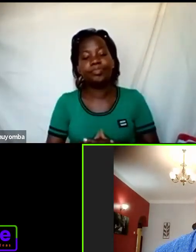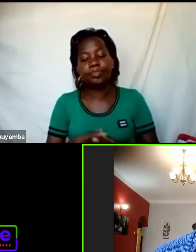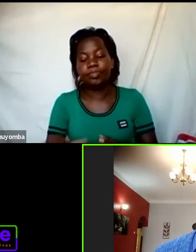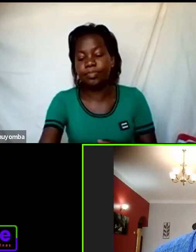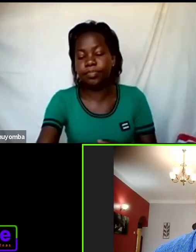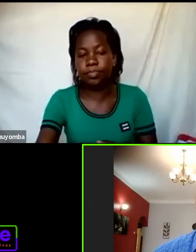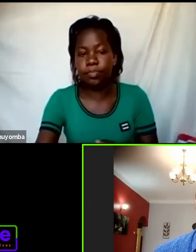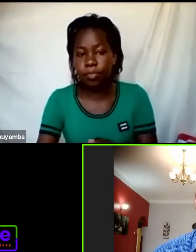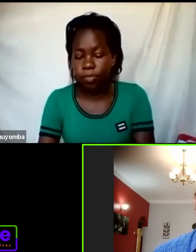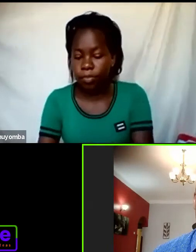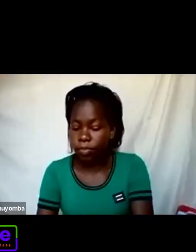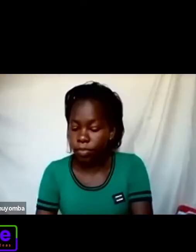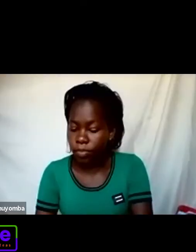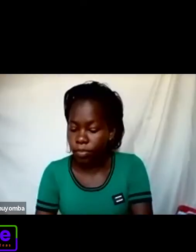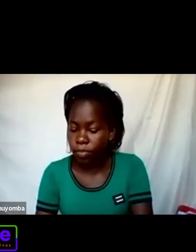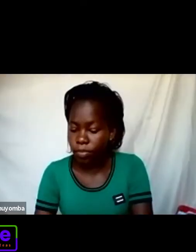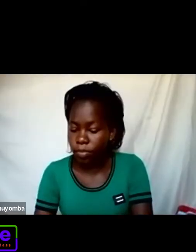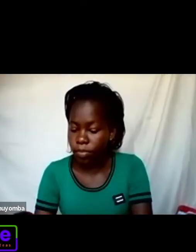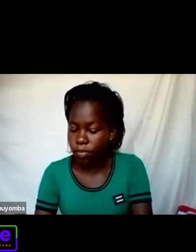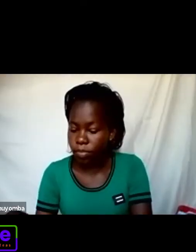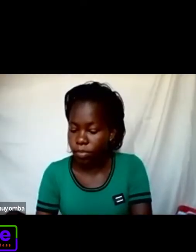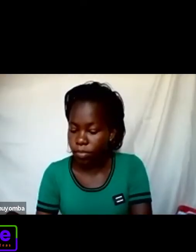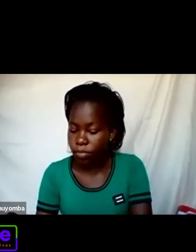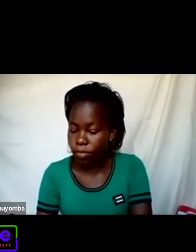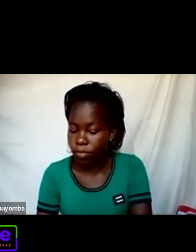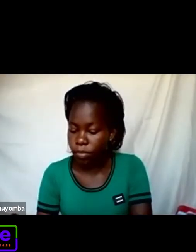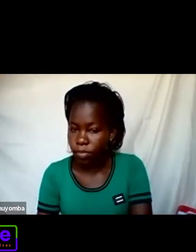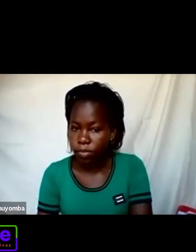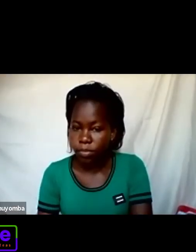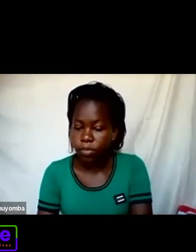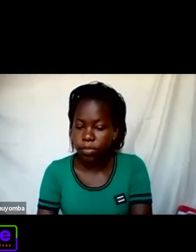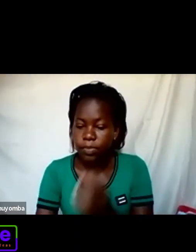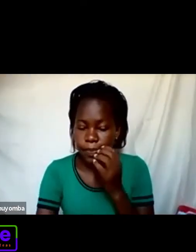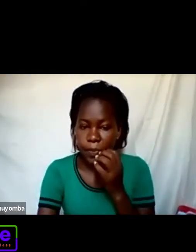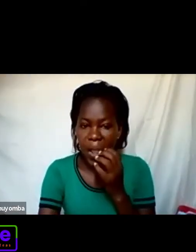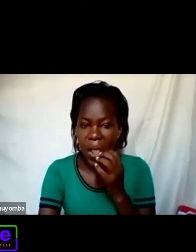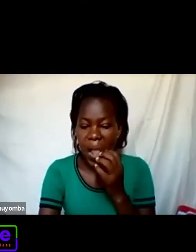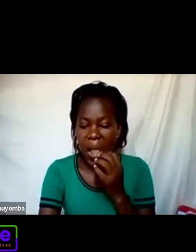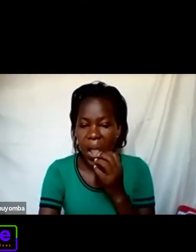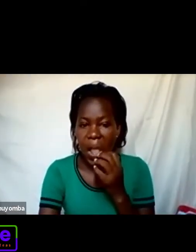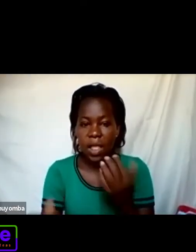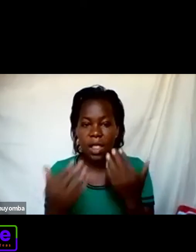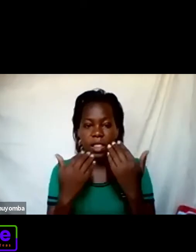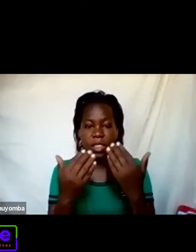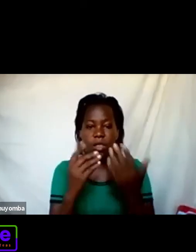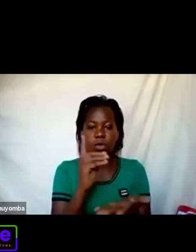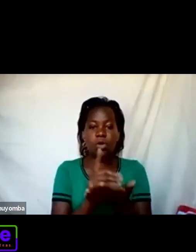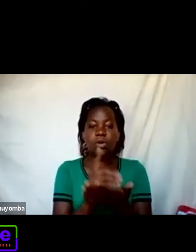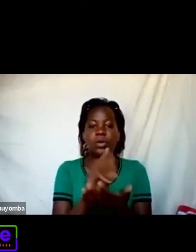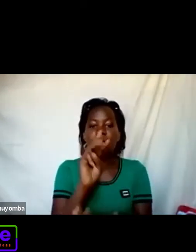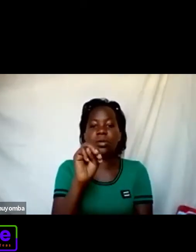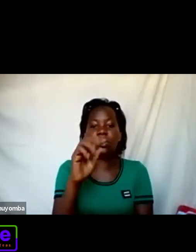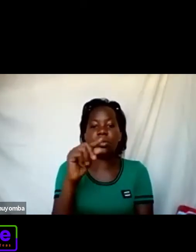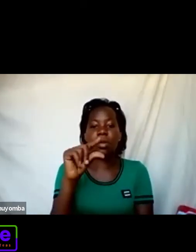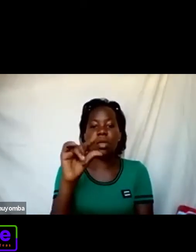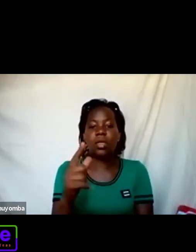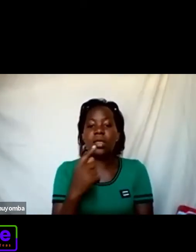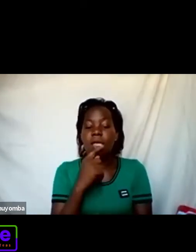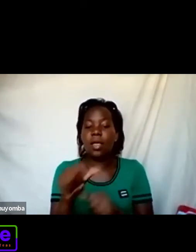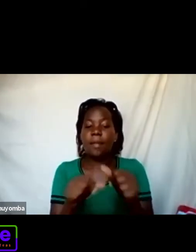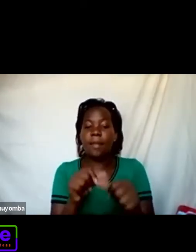to Daniel. Yeah, thank you very much. Dr. Maggie interfaced with Movit products even